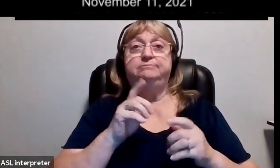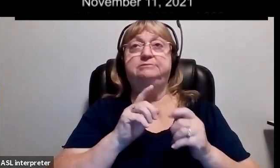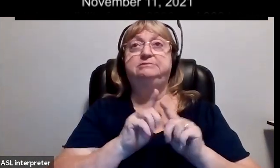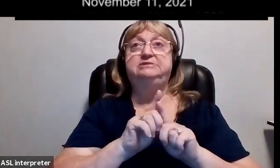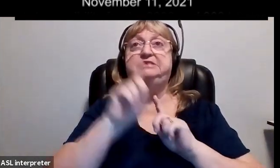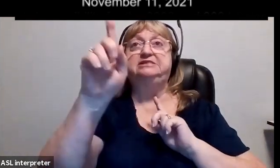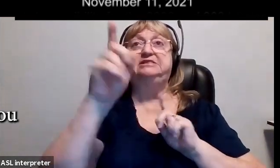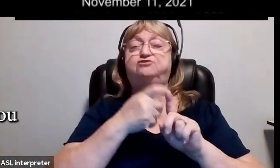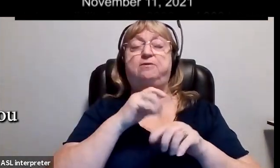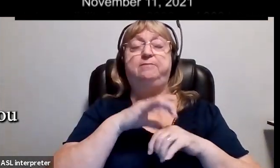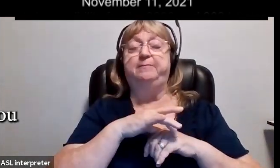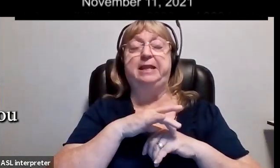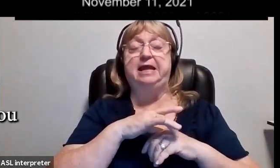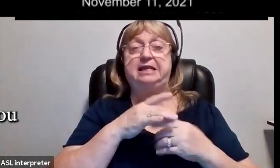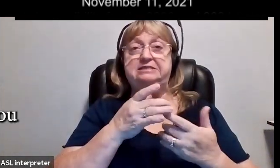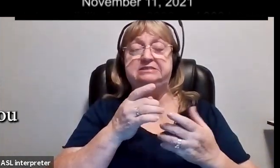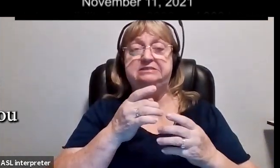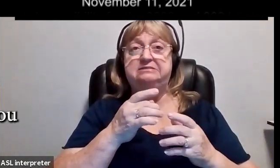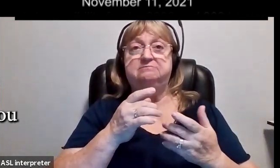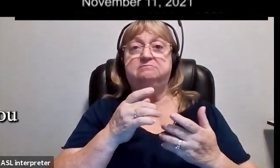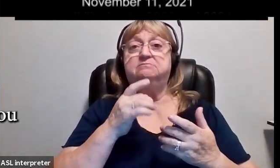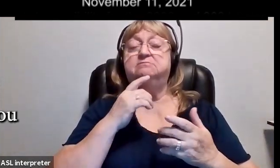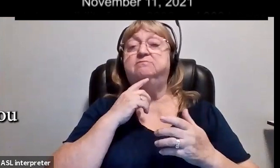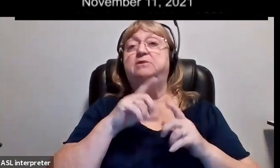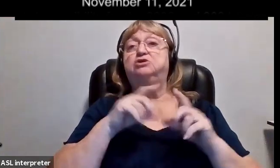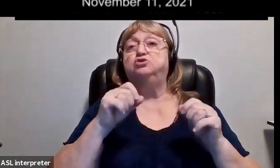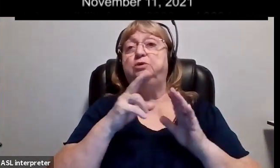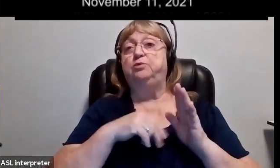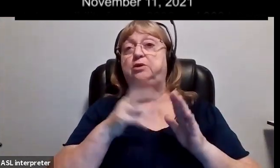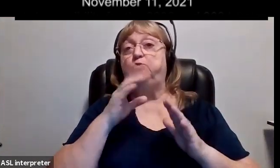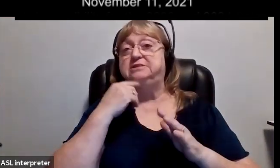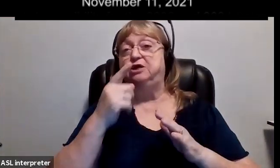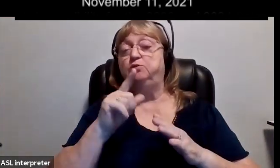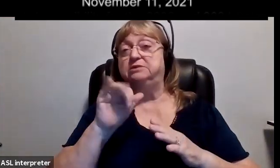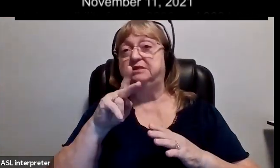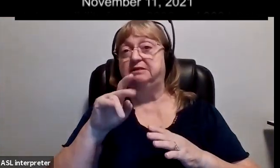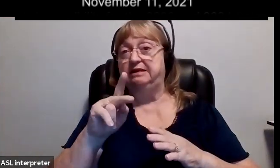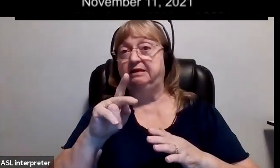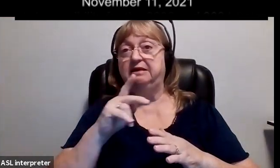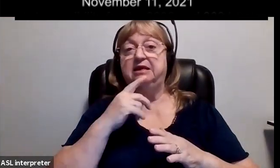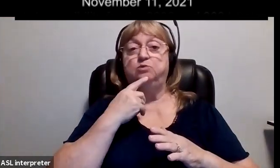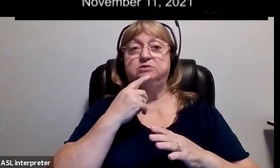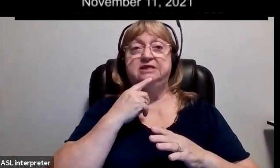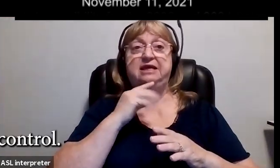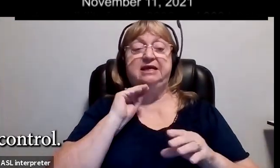planets. And just the screen reader will tell you it's a link. If it's coded properly as insert link.